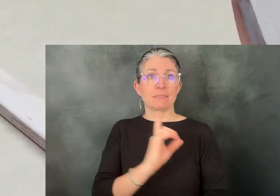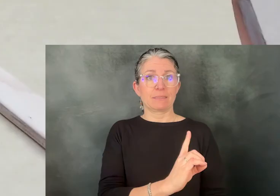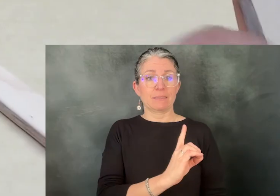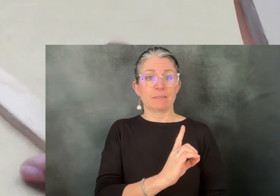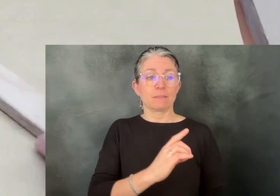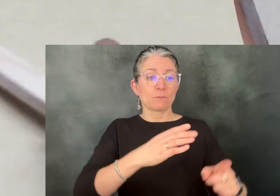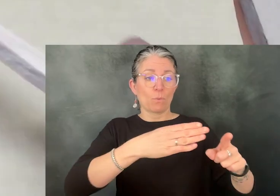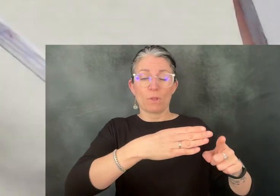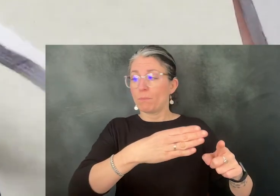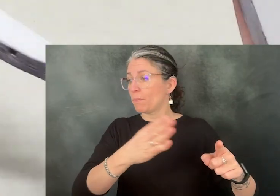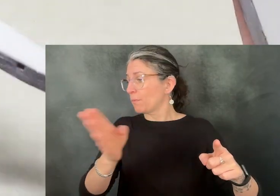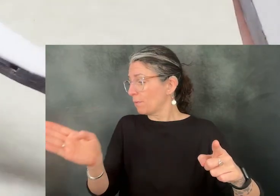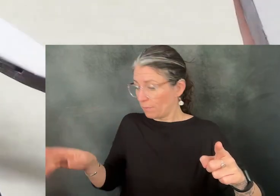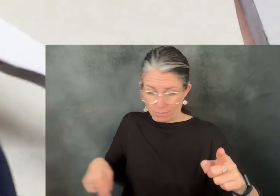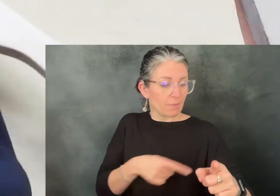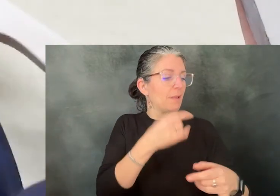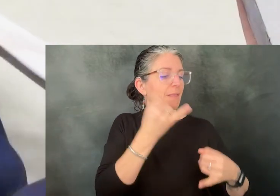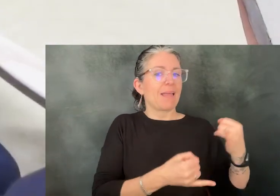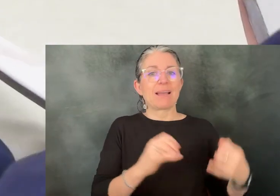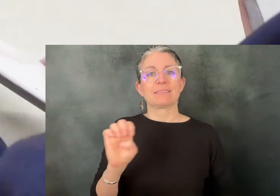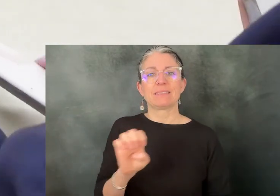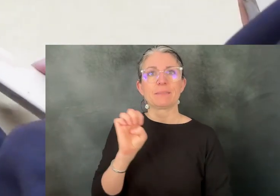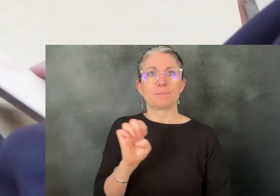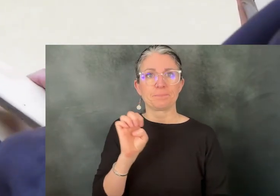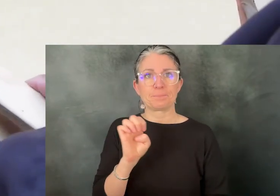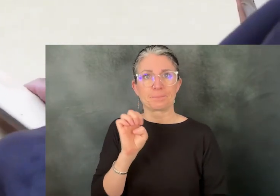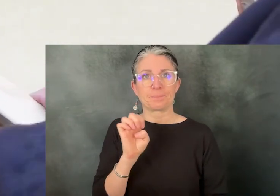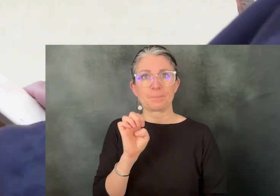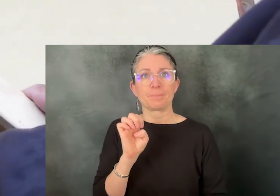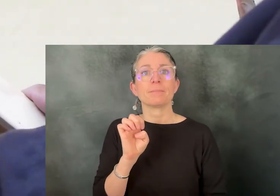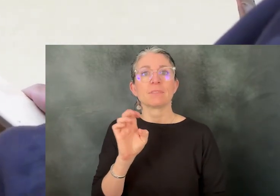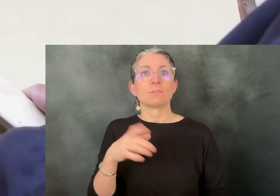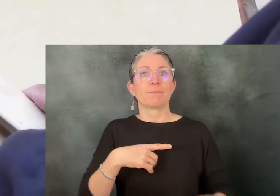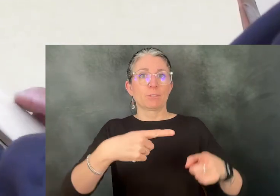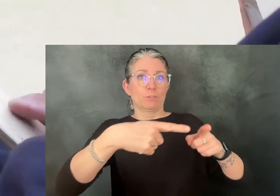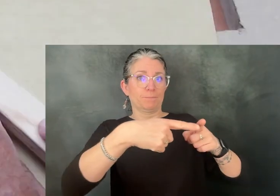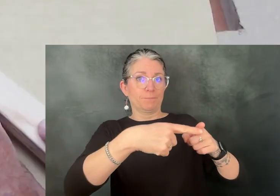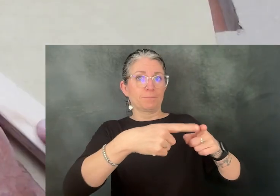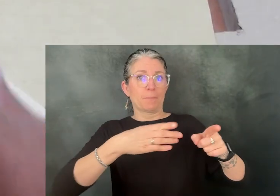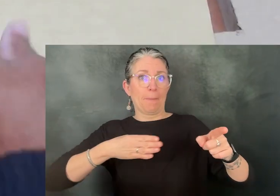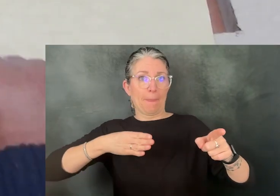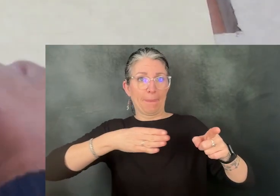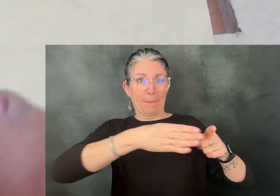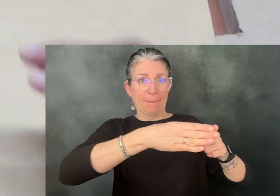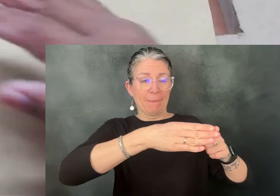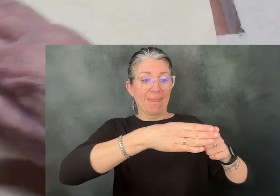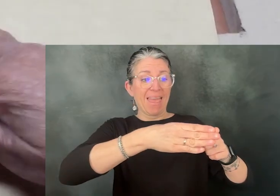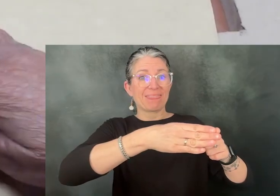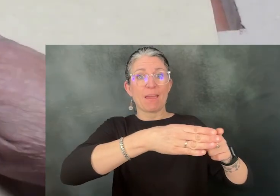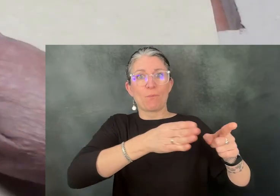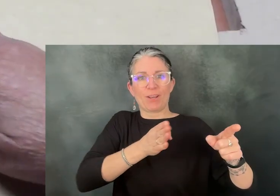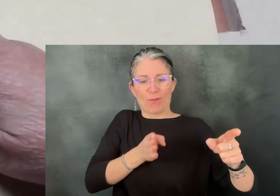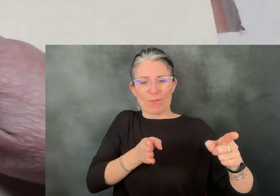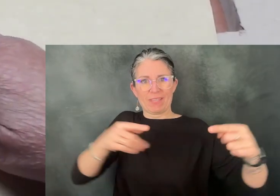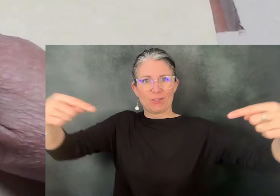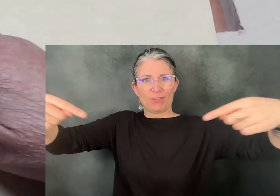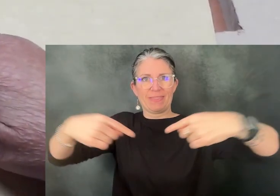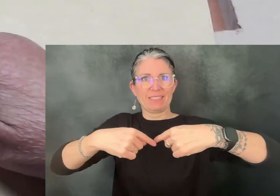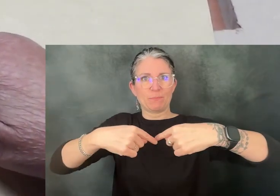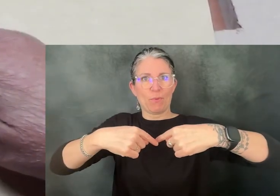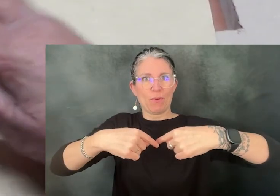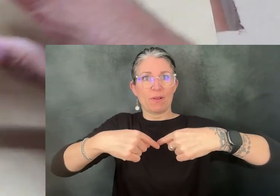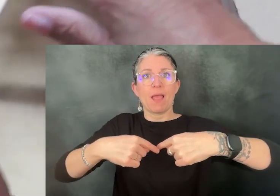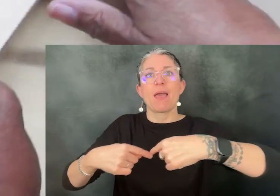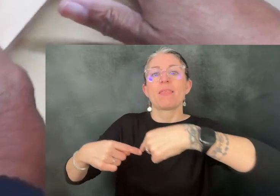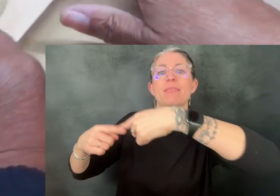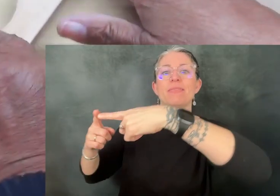E. So we're going to take the point here and we're going to stick it right there in that corner. And then we're going to go over here and we're going to place